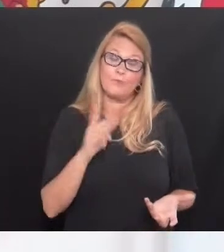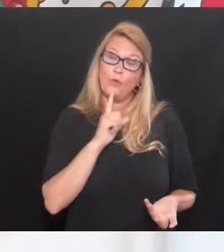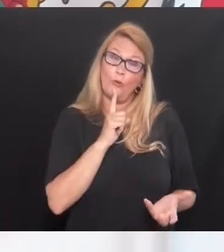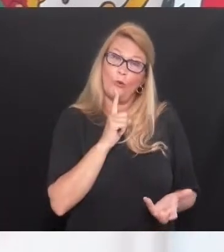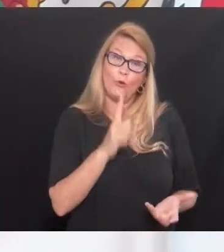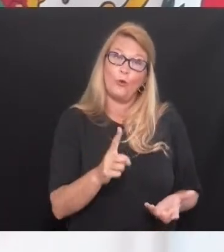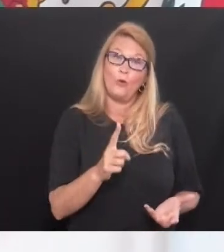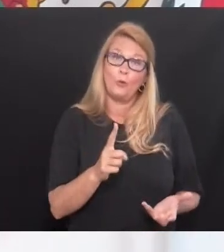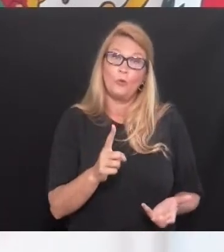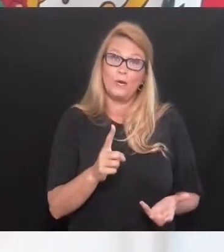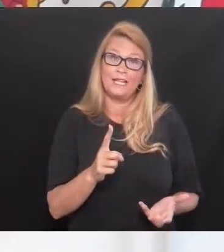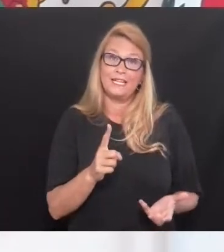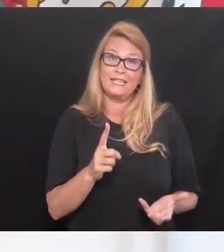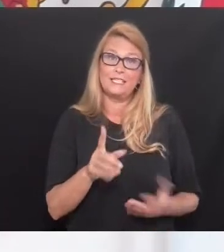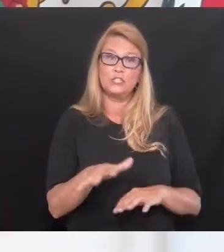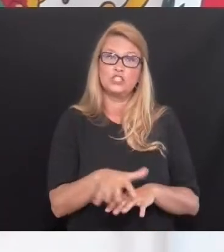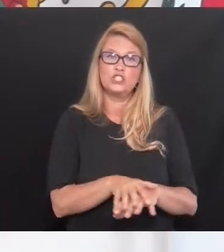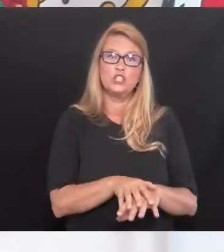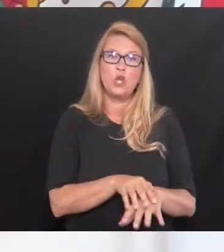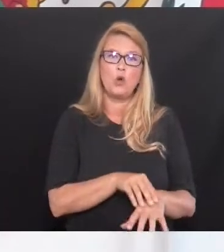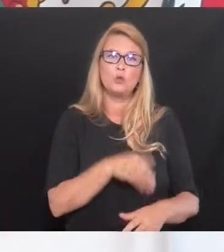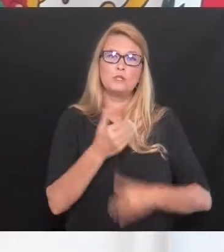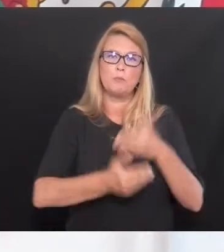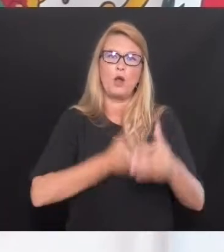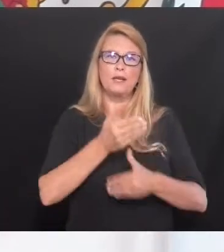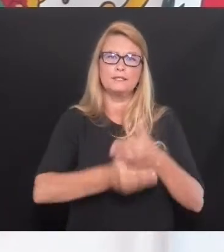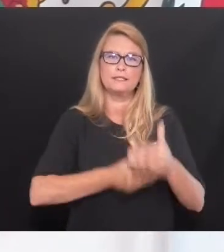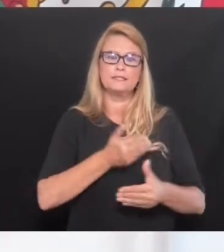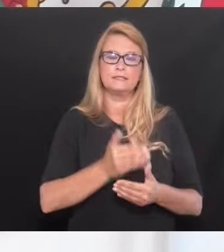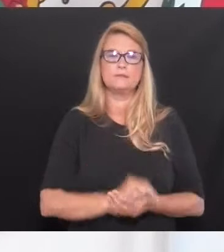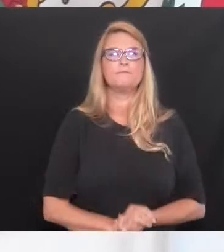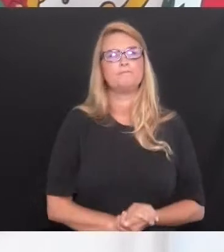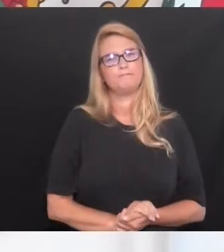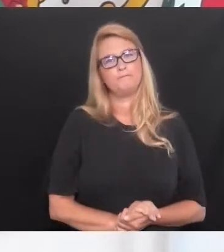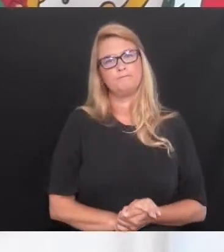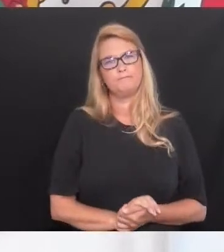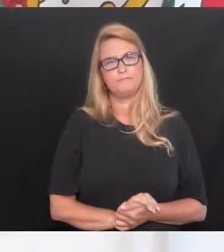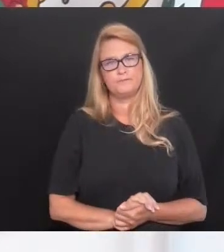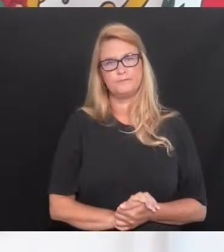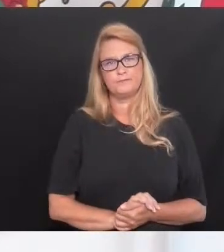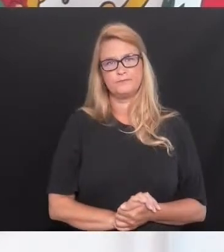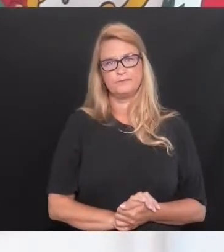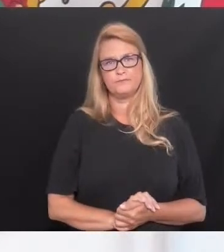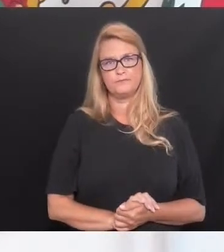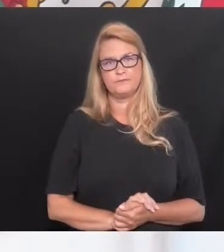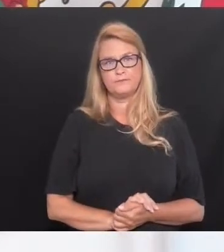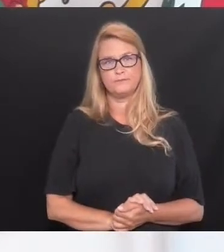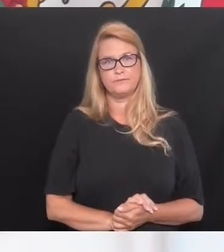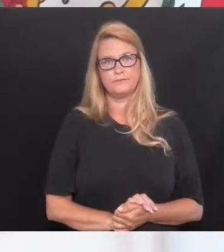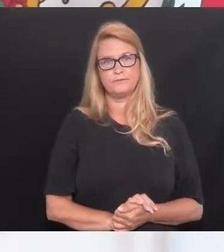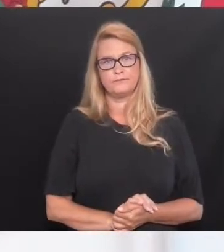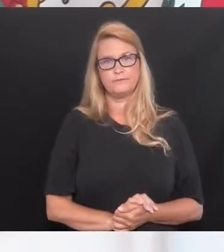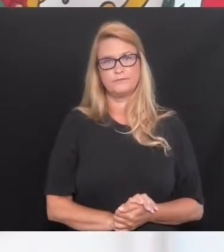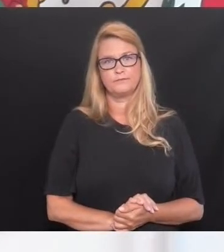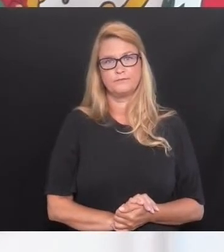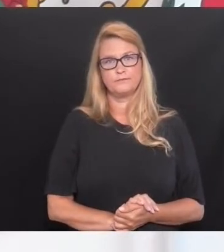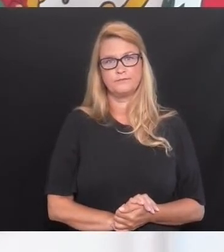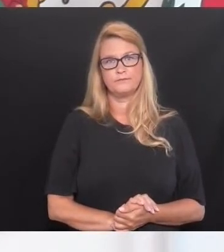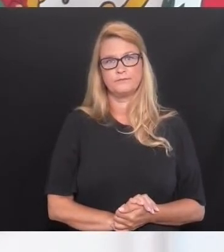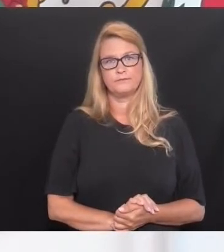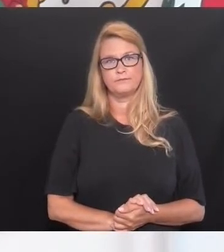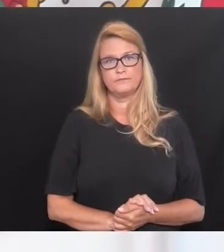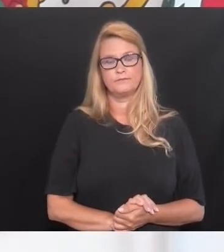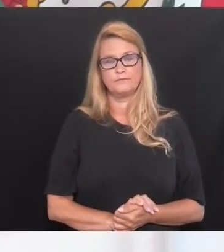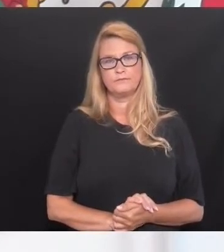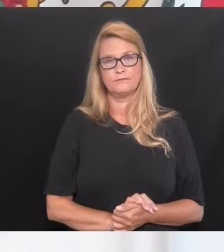really slowing down to stopping it. But again, I've said it over and over,